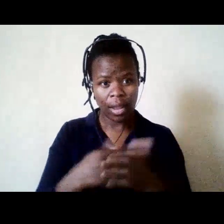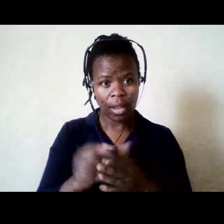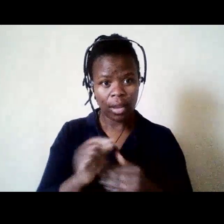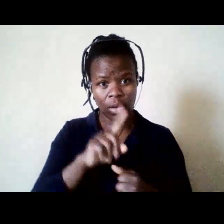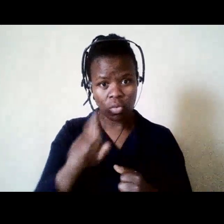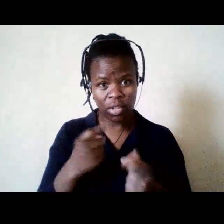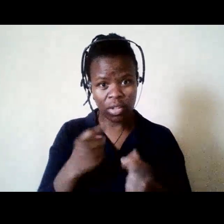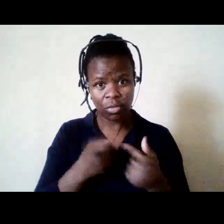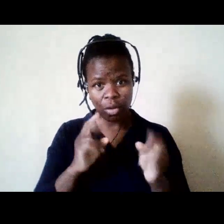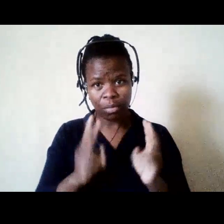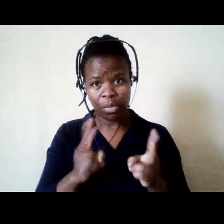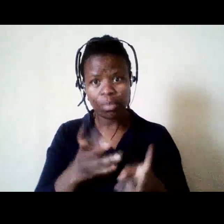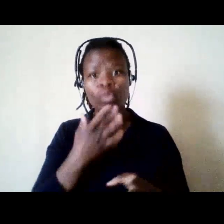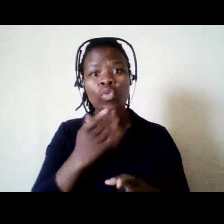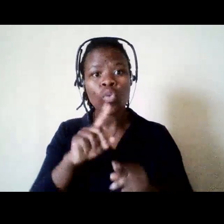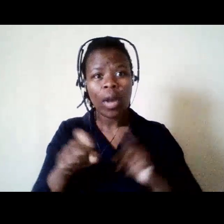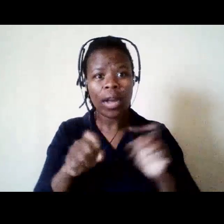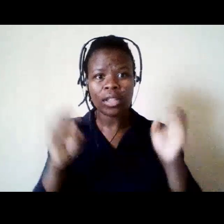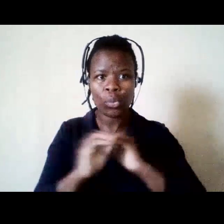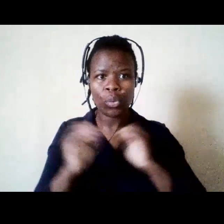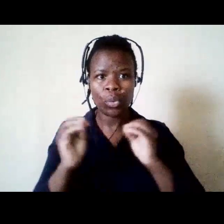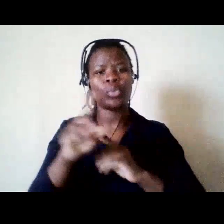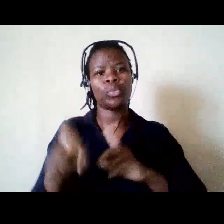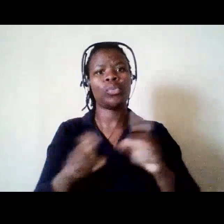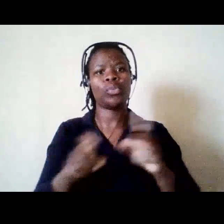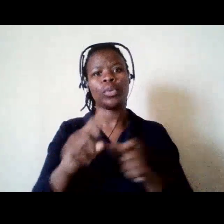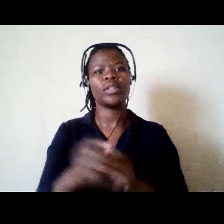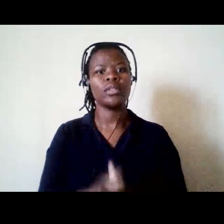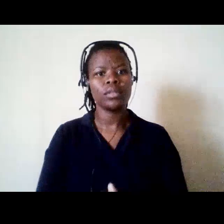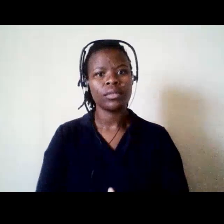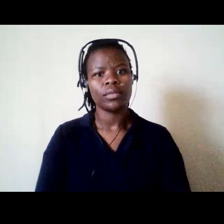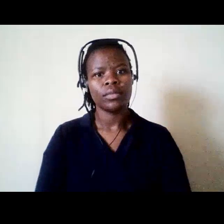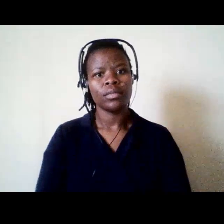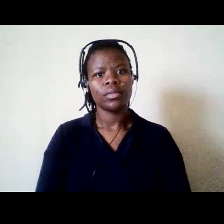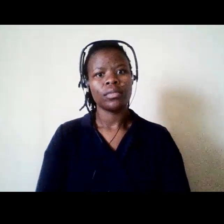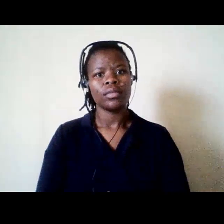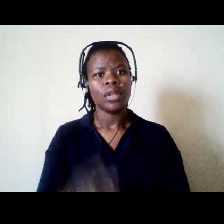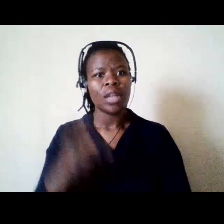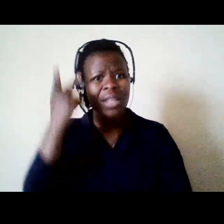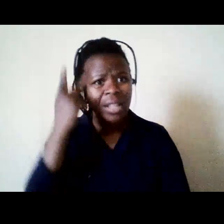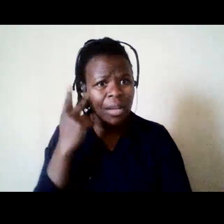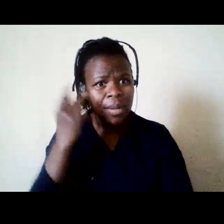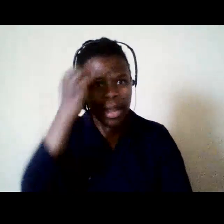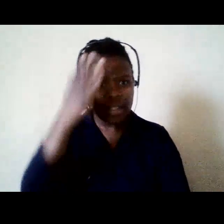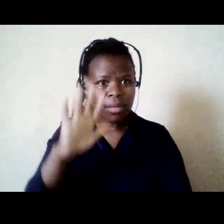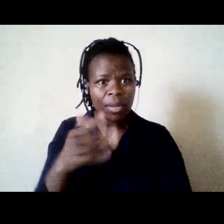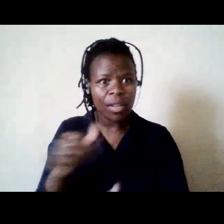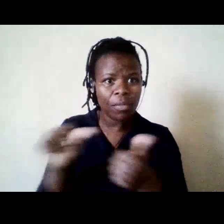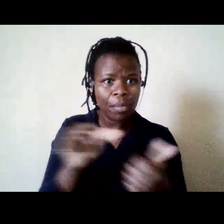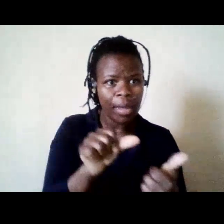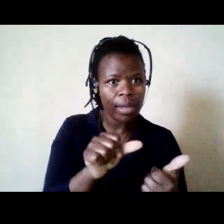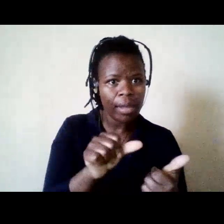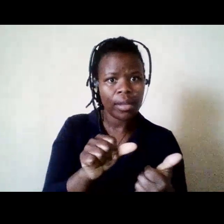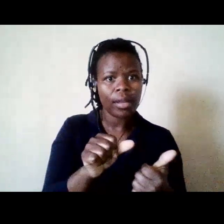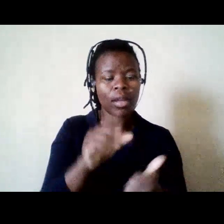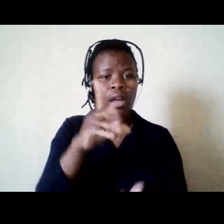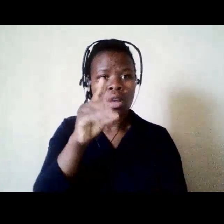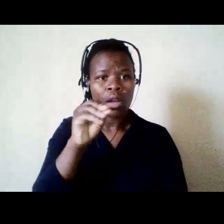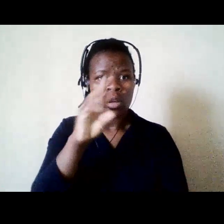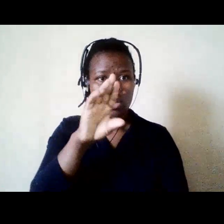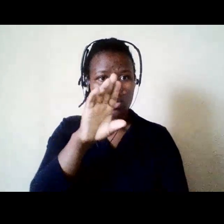asked questions. So from Kelebuhi, I don't know whether he's back. So Doreen, not